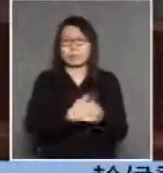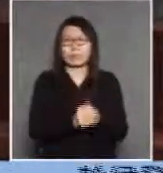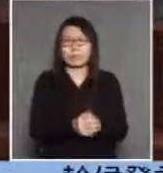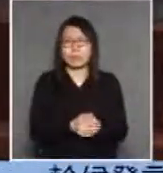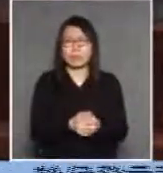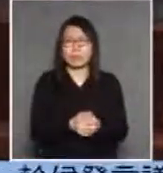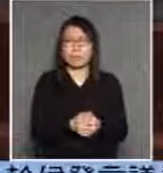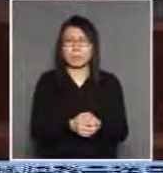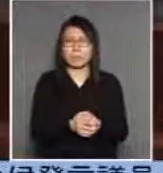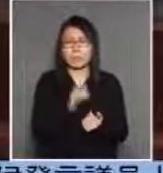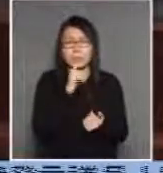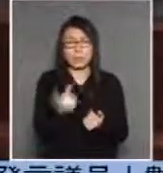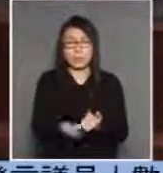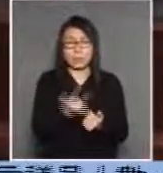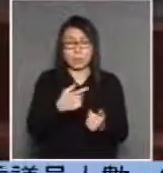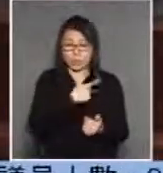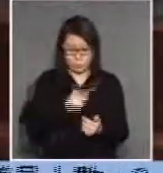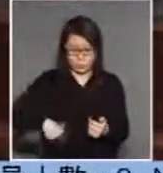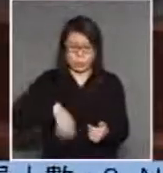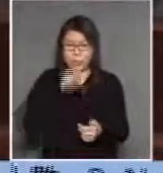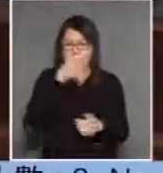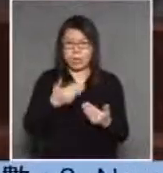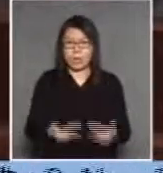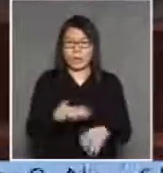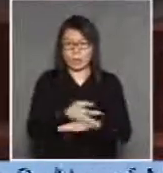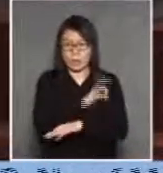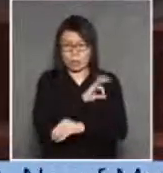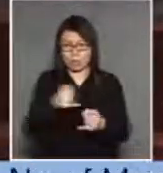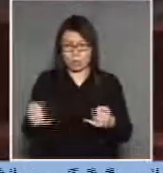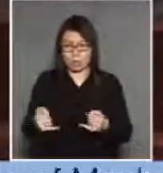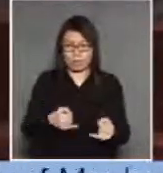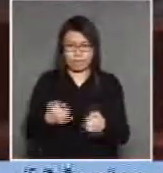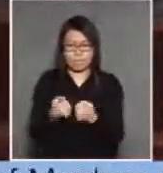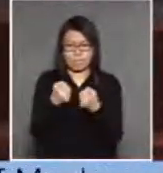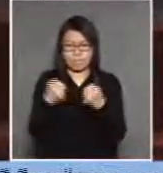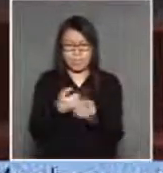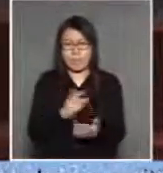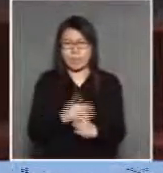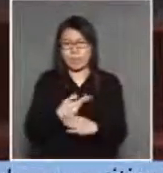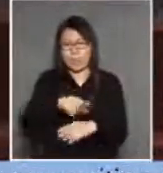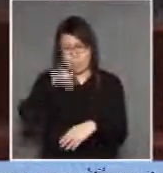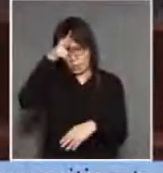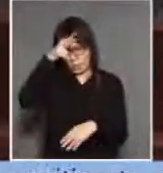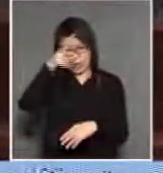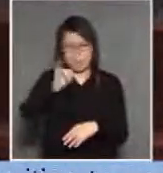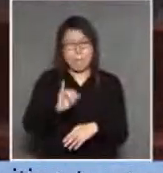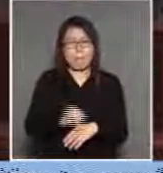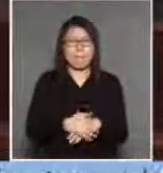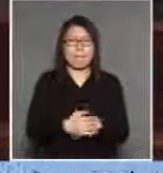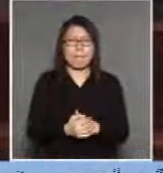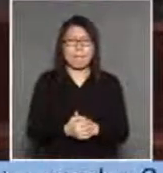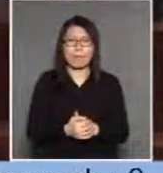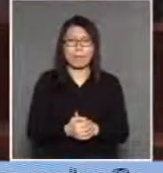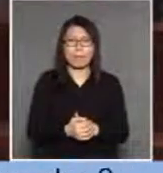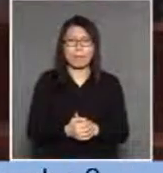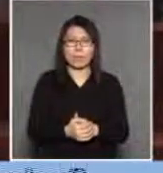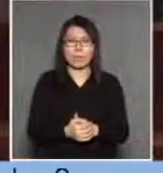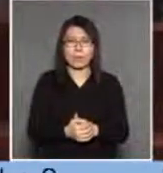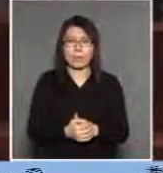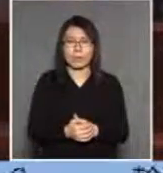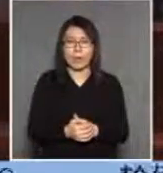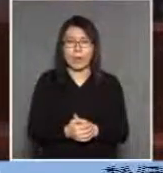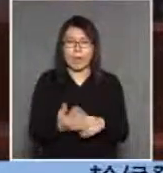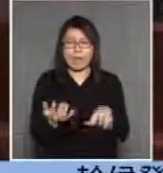improvement to existing municipal amenities so that they will not become weapons.